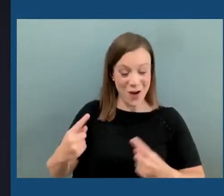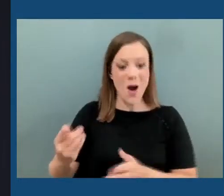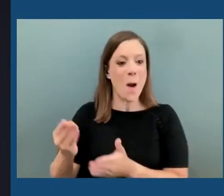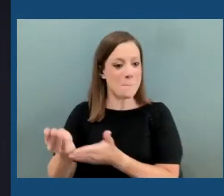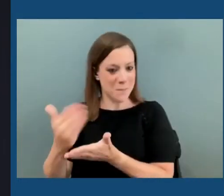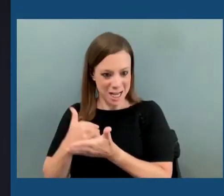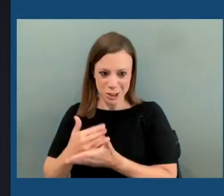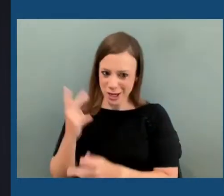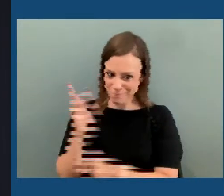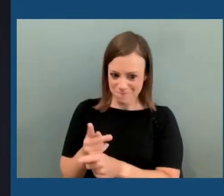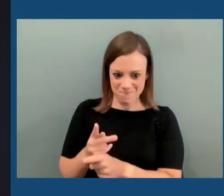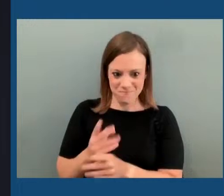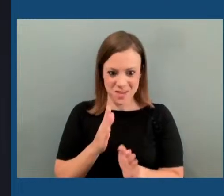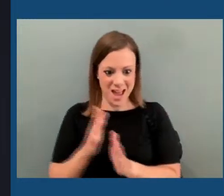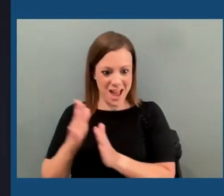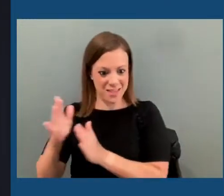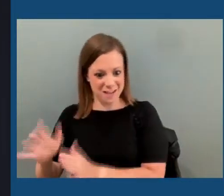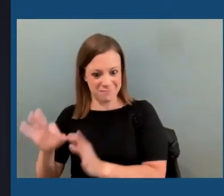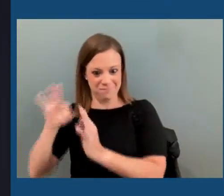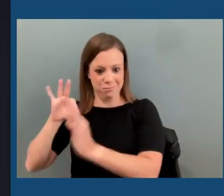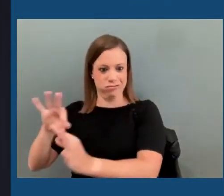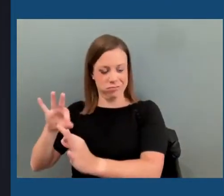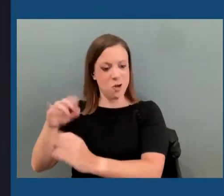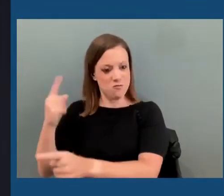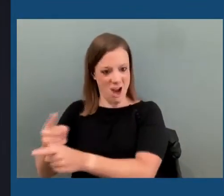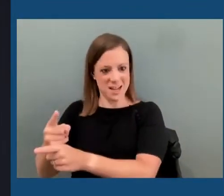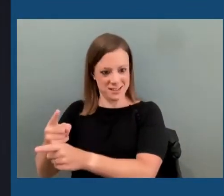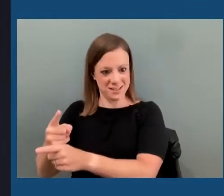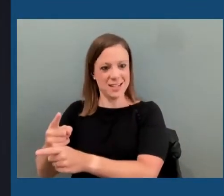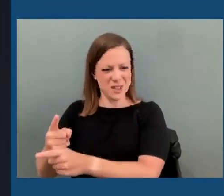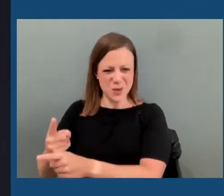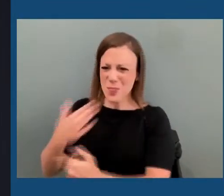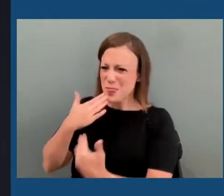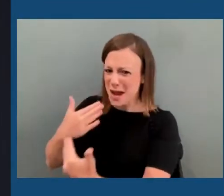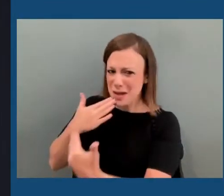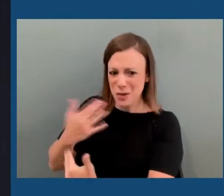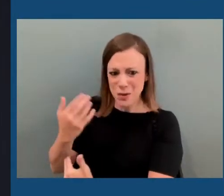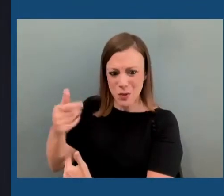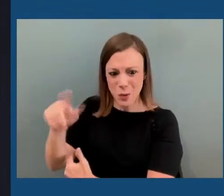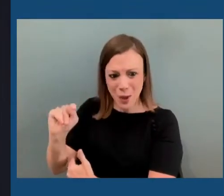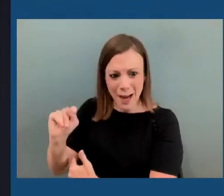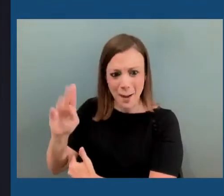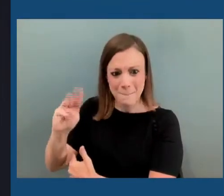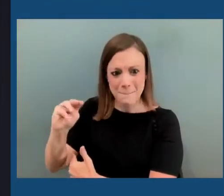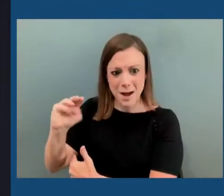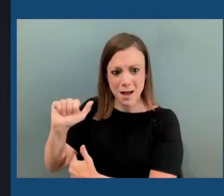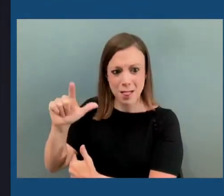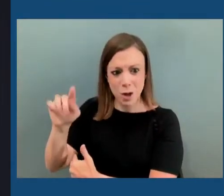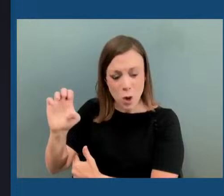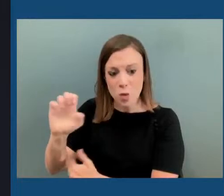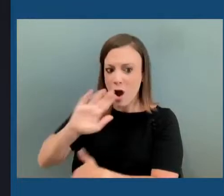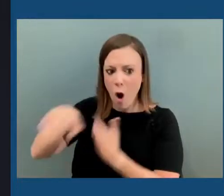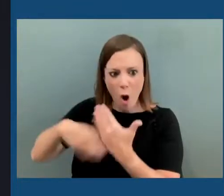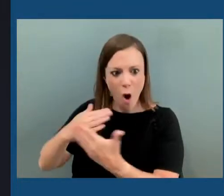who know how to get a project done. So I want to thank you, Grant Malone. I want to thank all the members of the building trades for working with us.